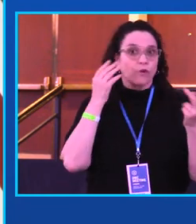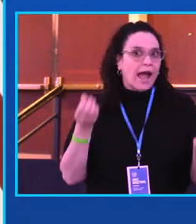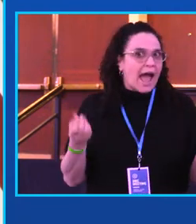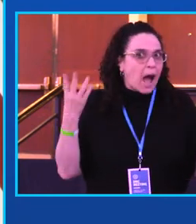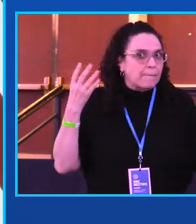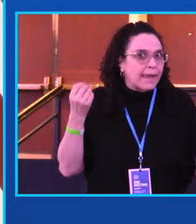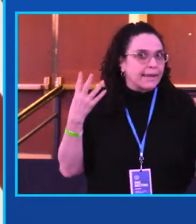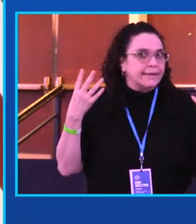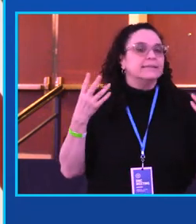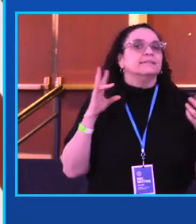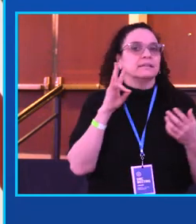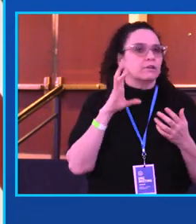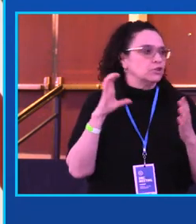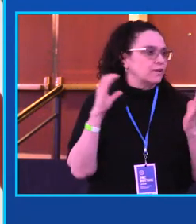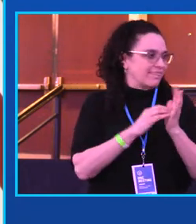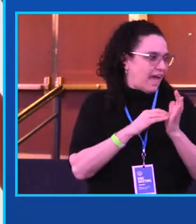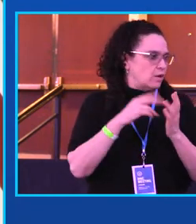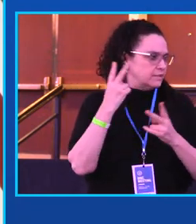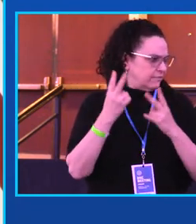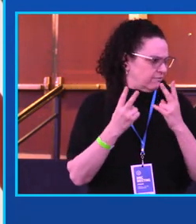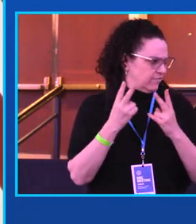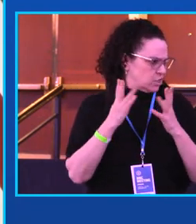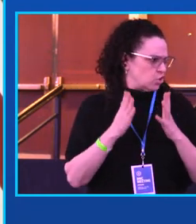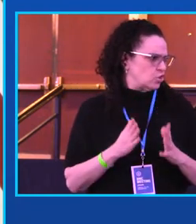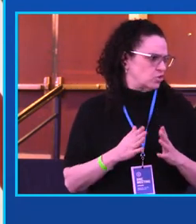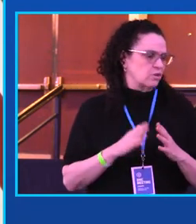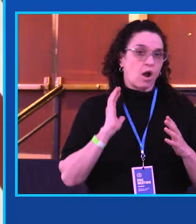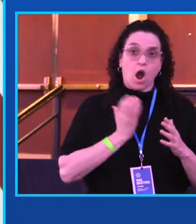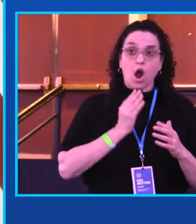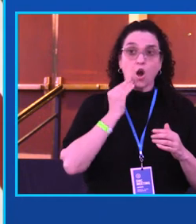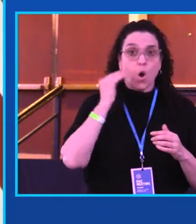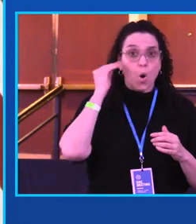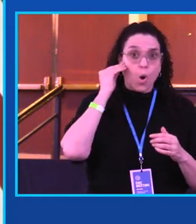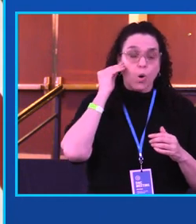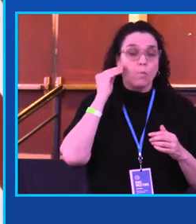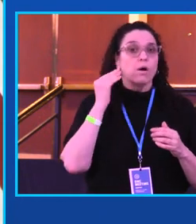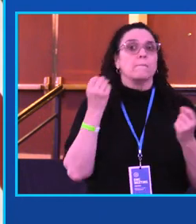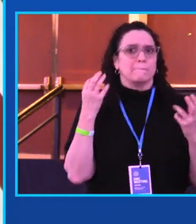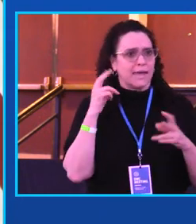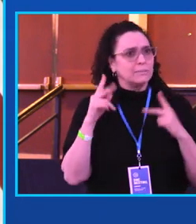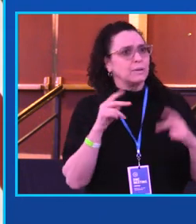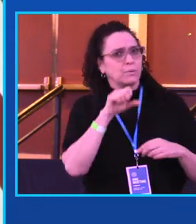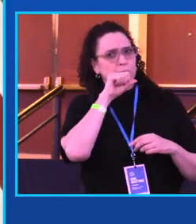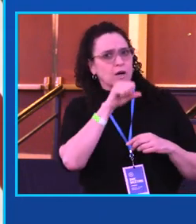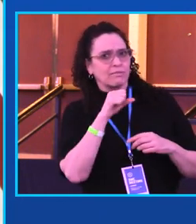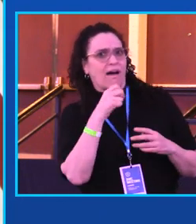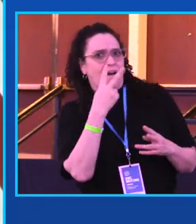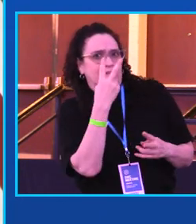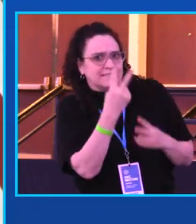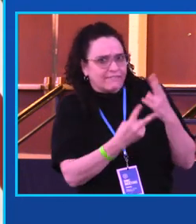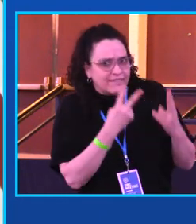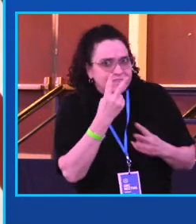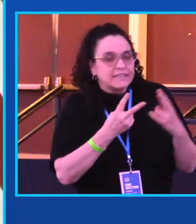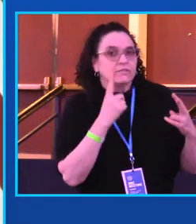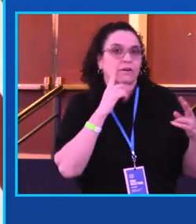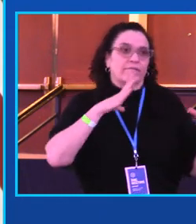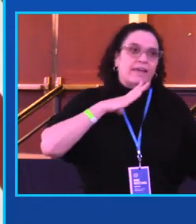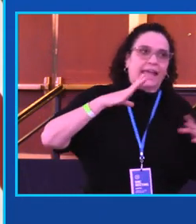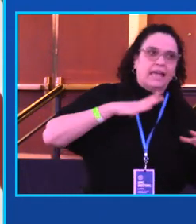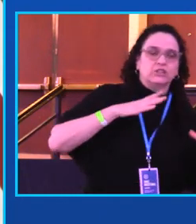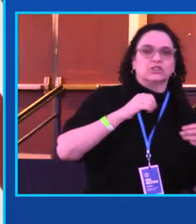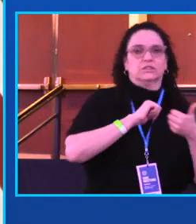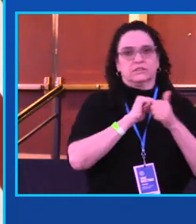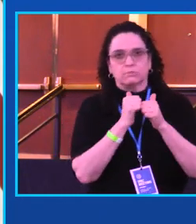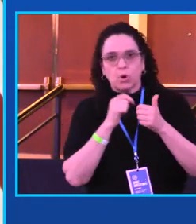residents. Our home that everyone loves to visit for vacation, for sports,